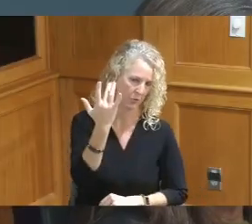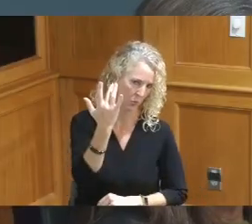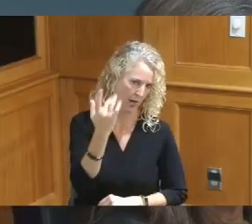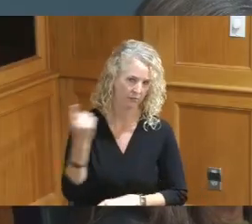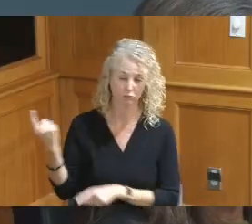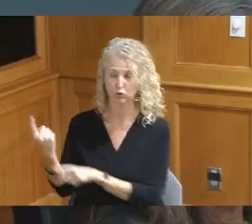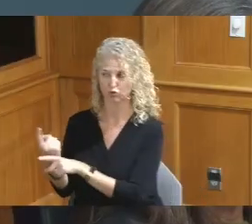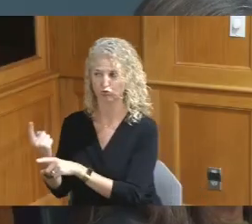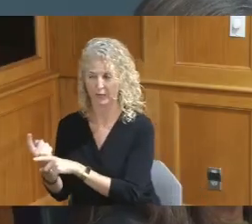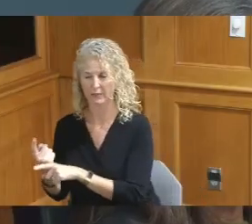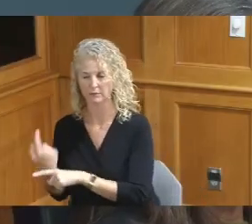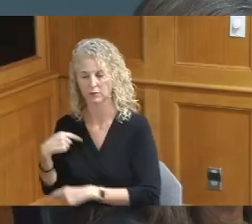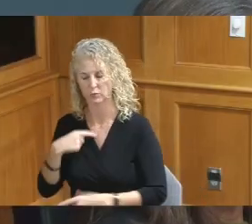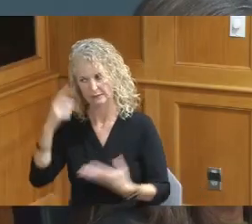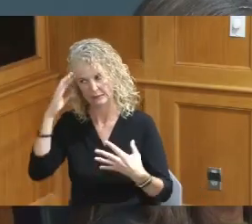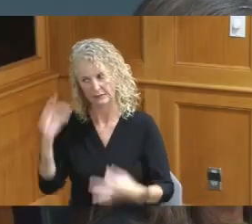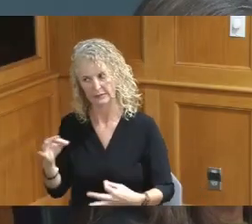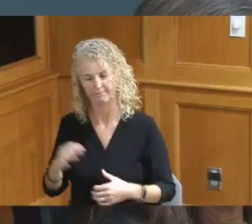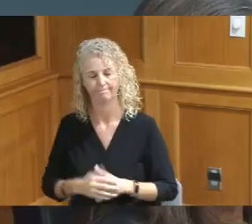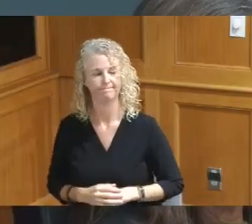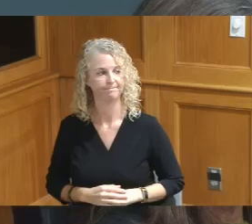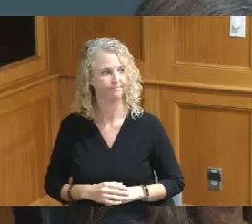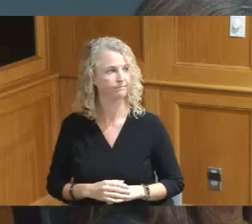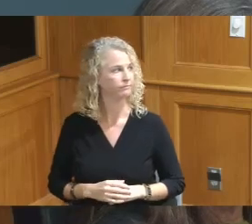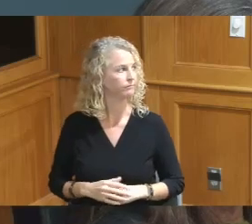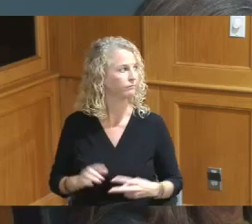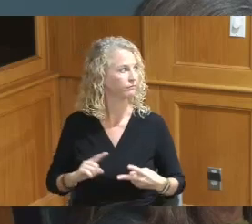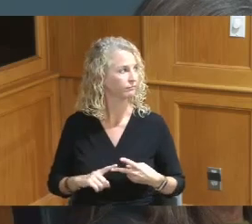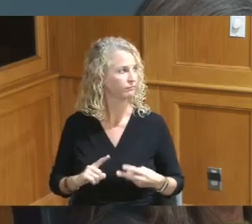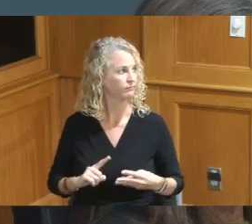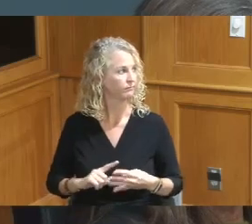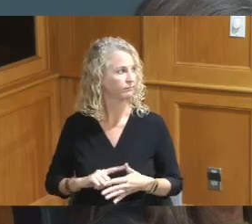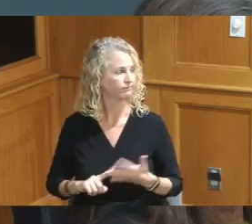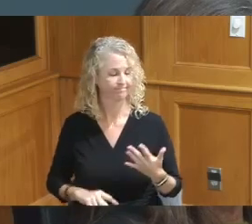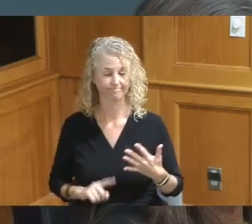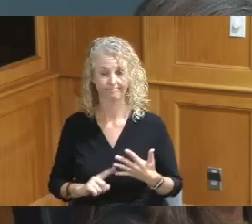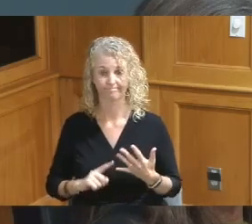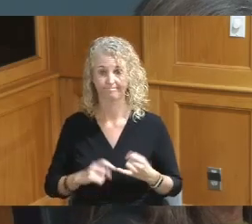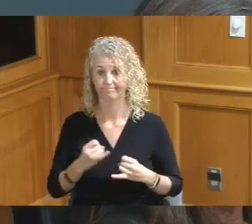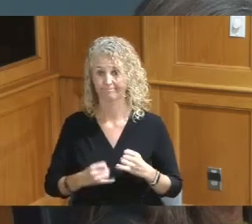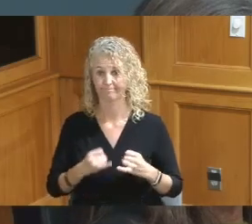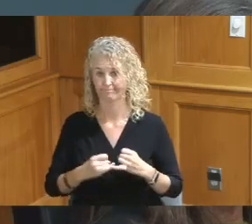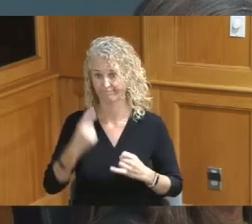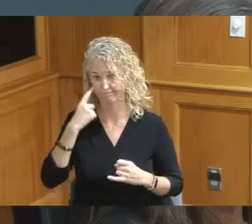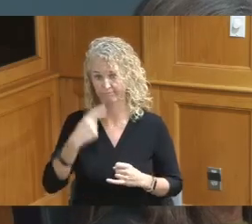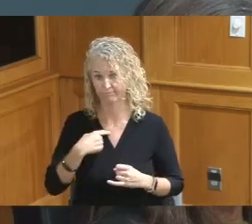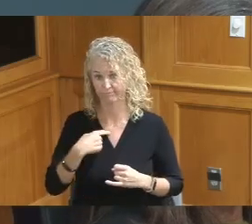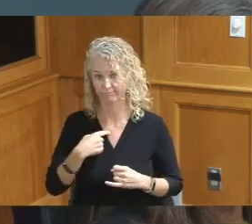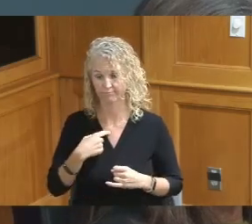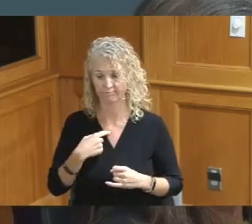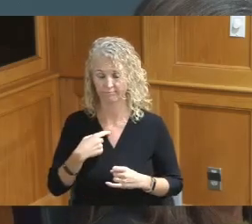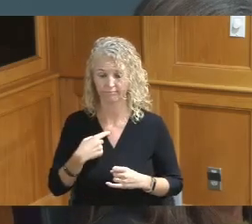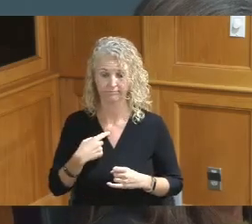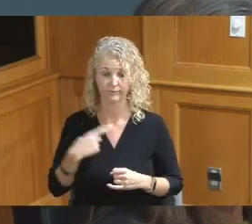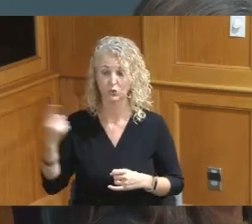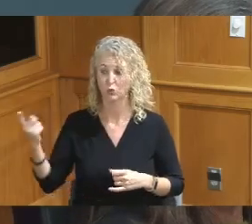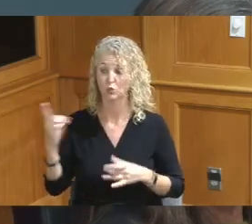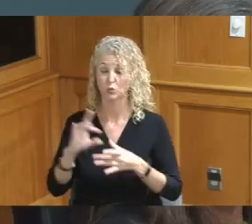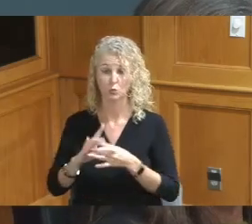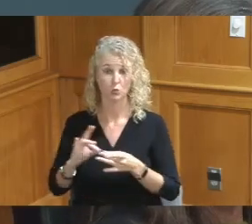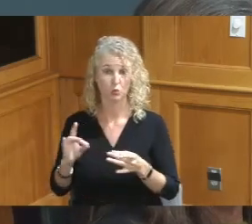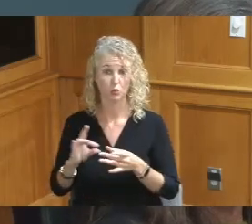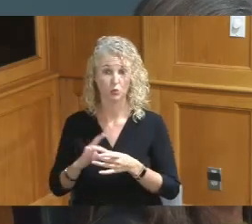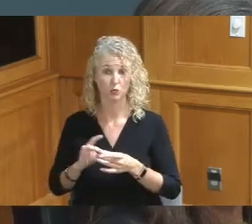you're right about that. That's what we originally had said. And then I guess lastly, I think at the beginning of your presentation,